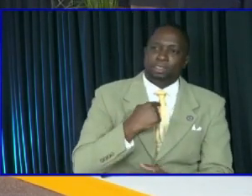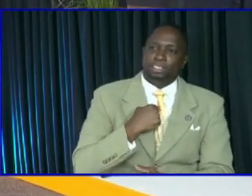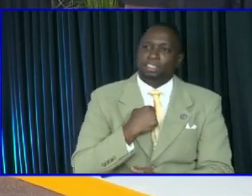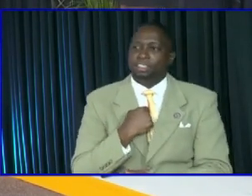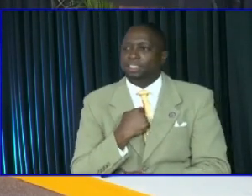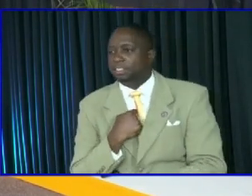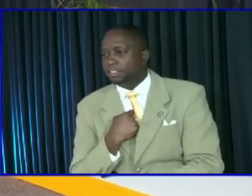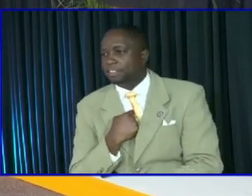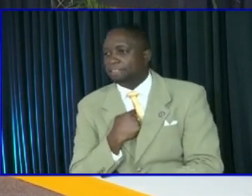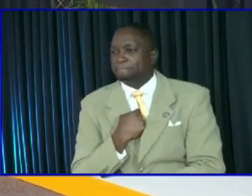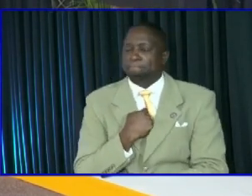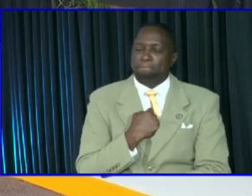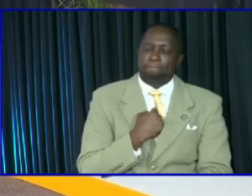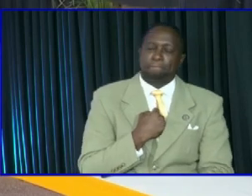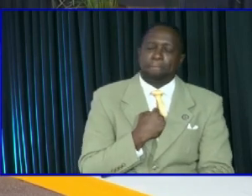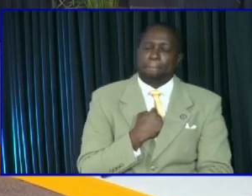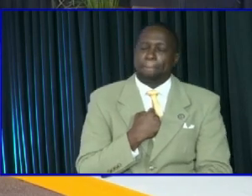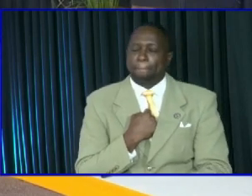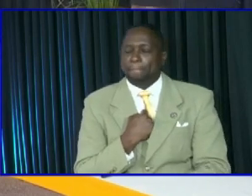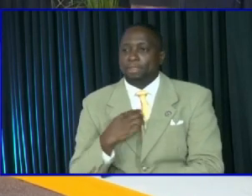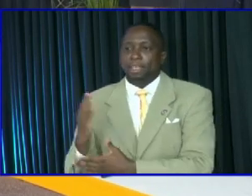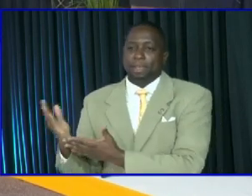surround me.